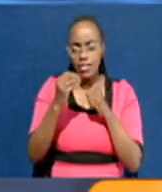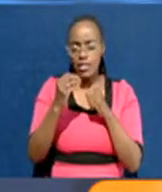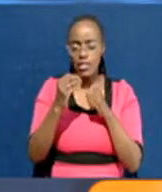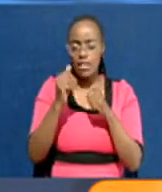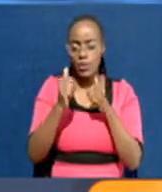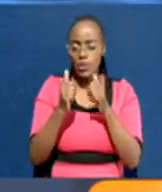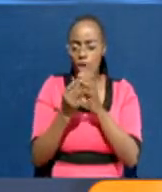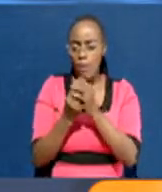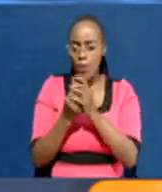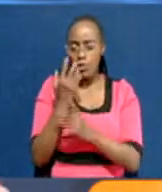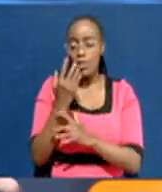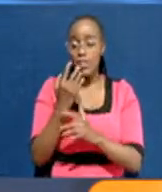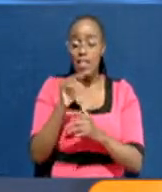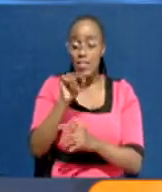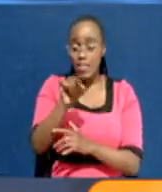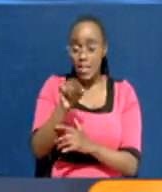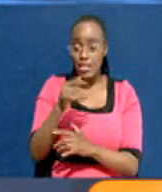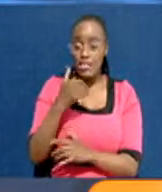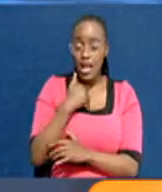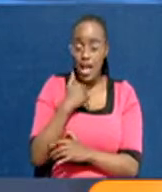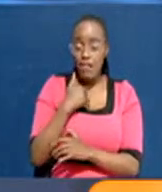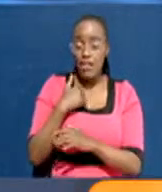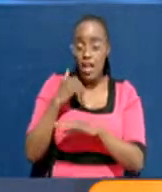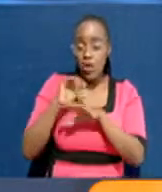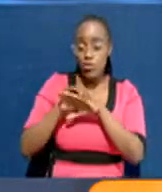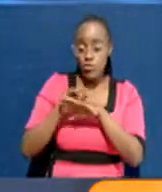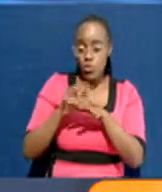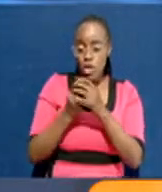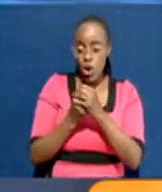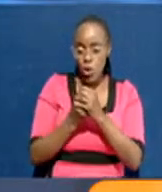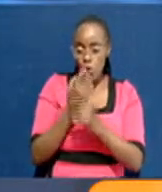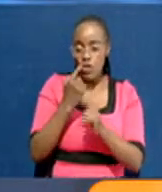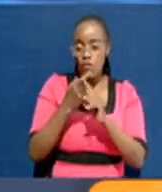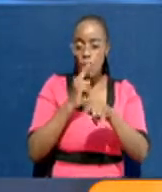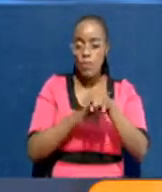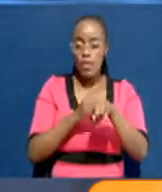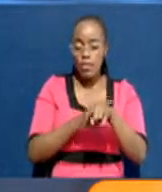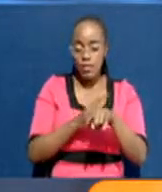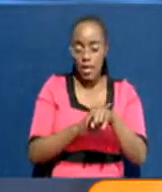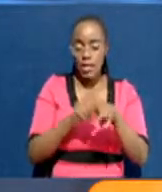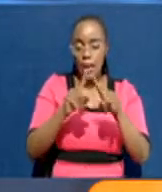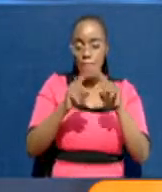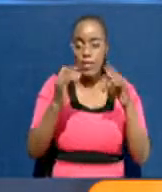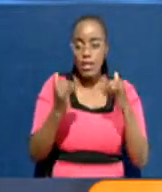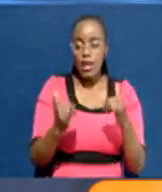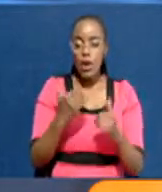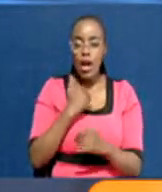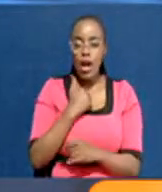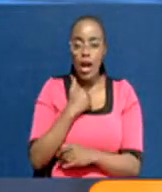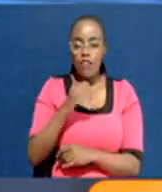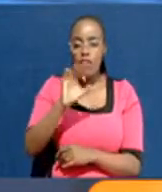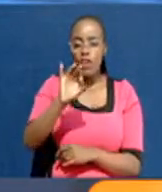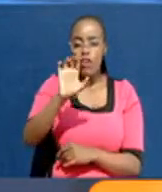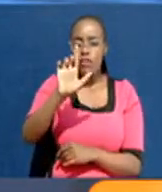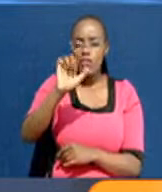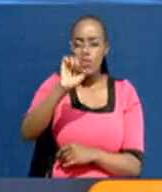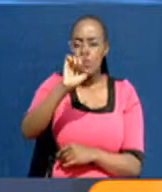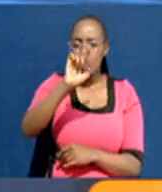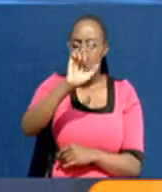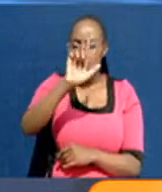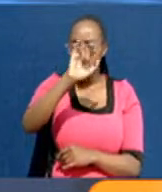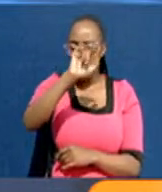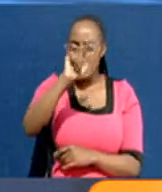disbursements. Now that has seen very good growth since we revised the pricing. And now, as you know, in Fuliza, you don't have to pay interest